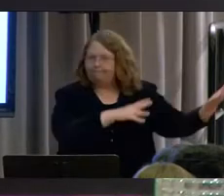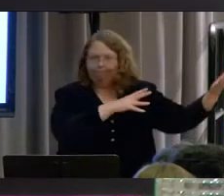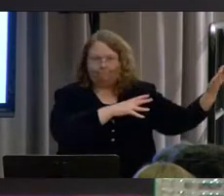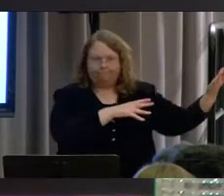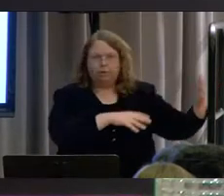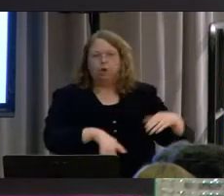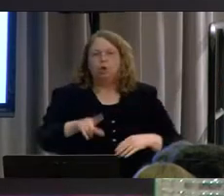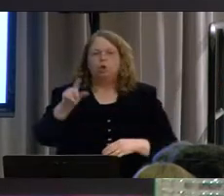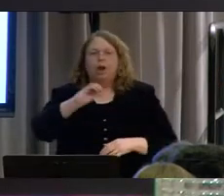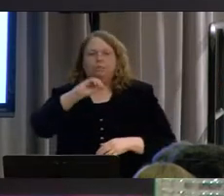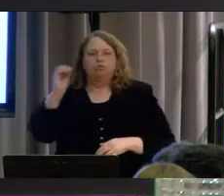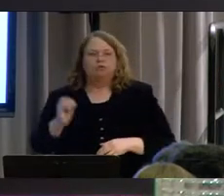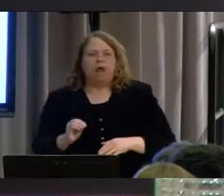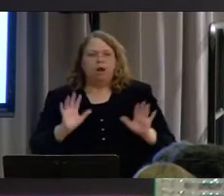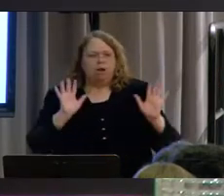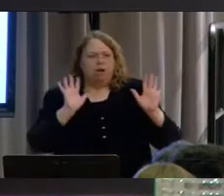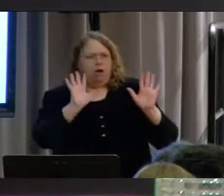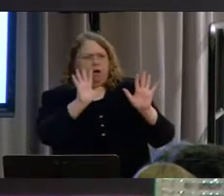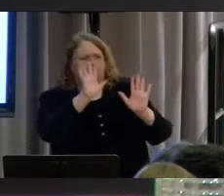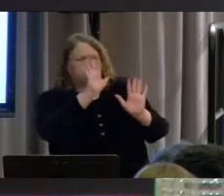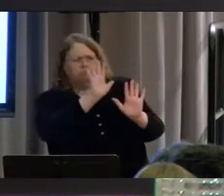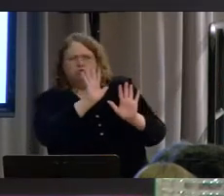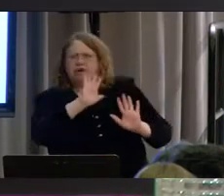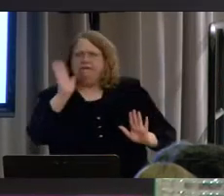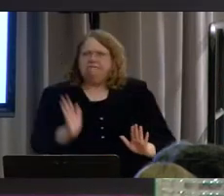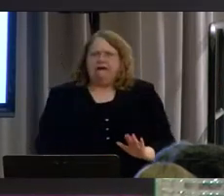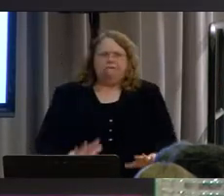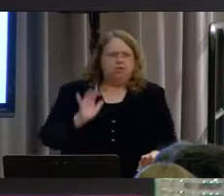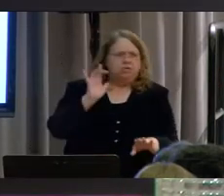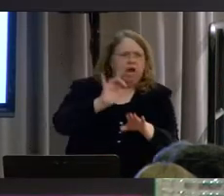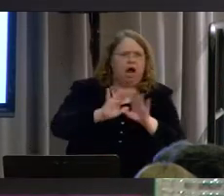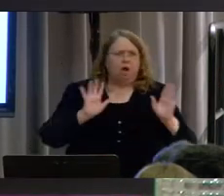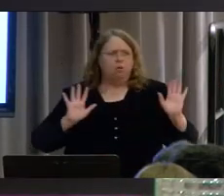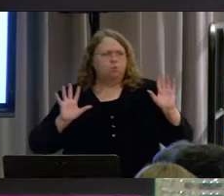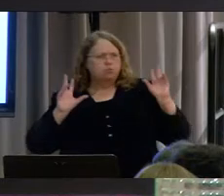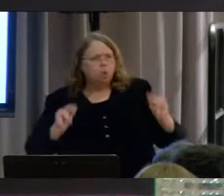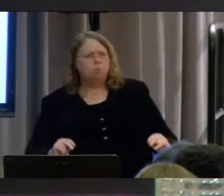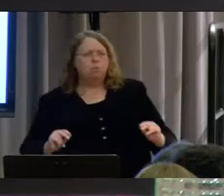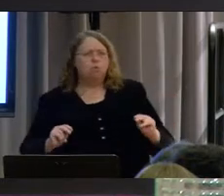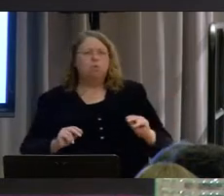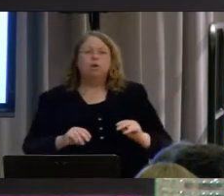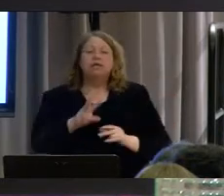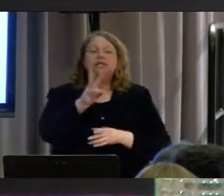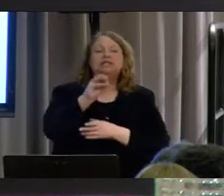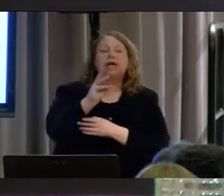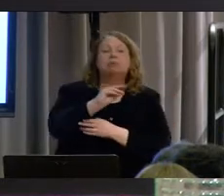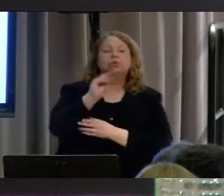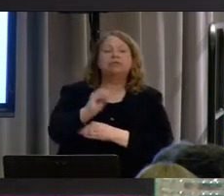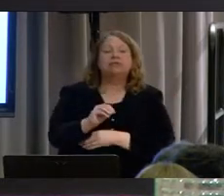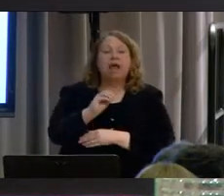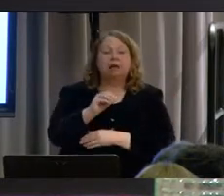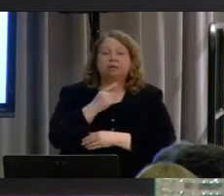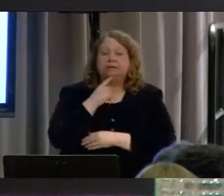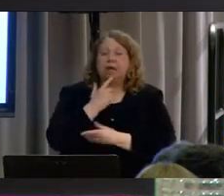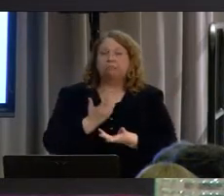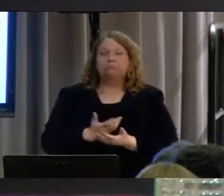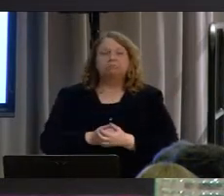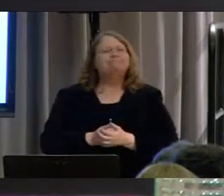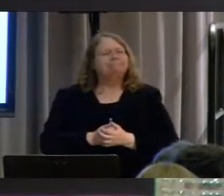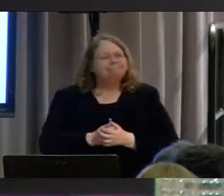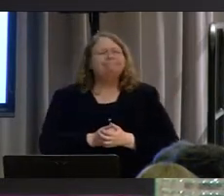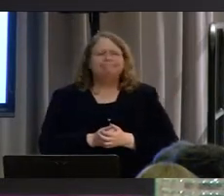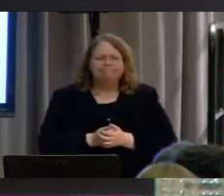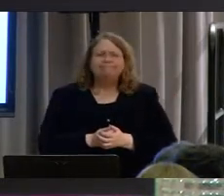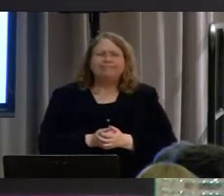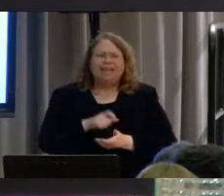20% thought they should never be touched, maybe actually burnished. But 60% of people said, you know, yes, we have to do